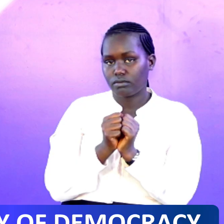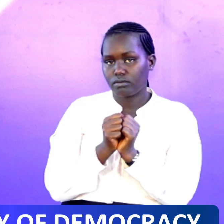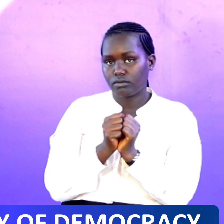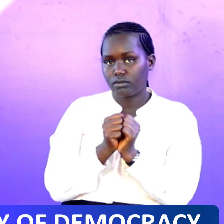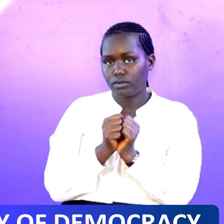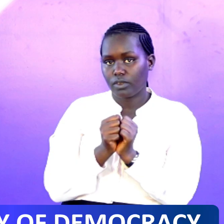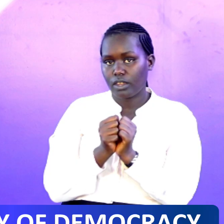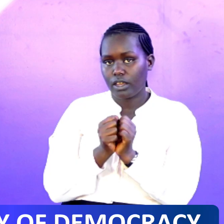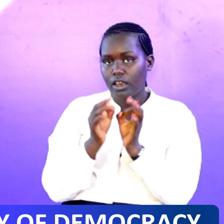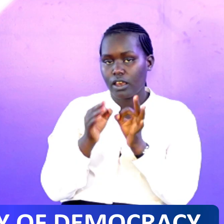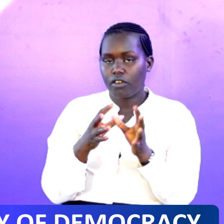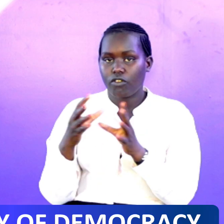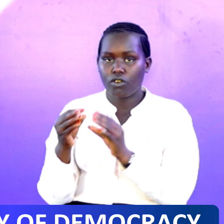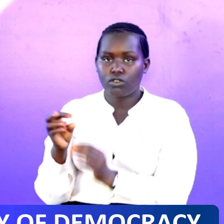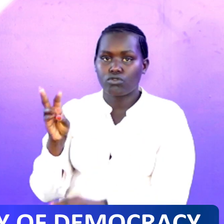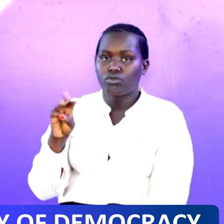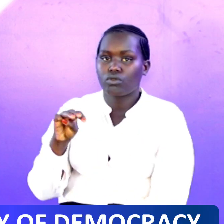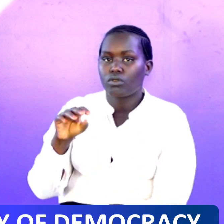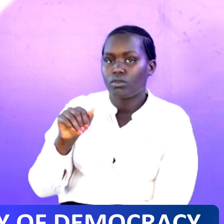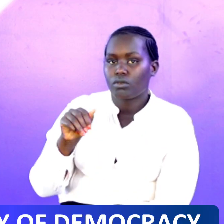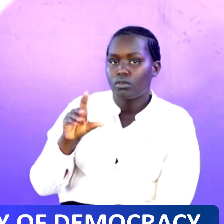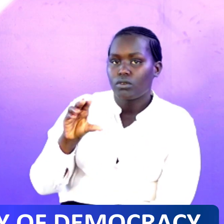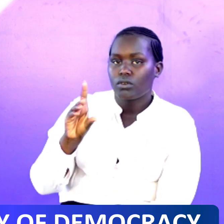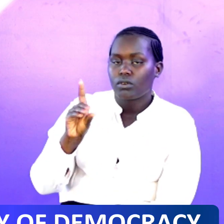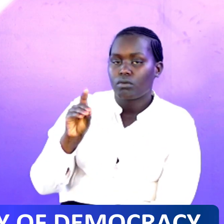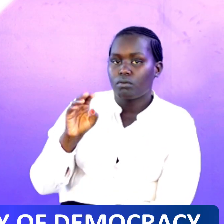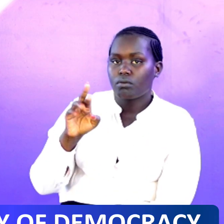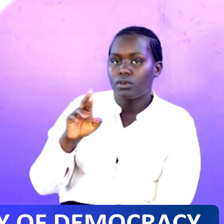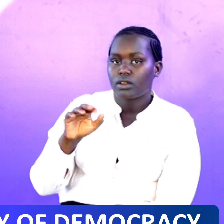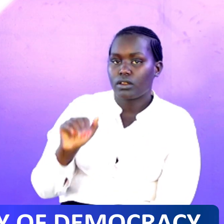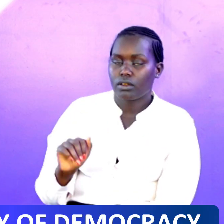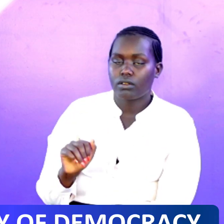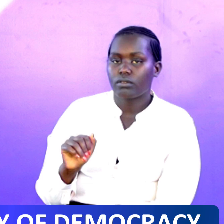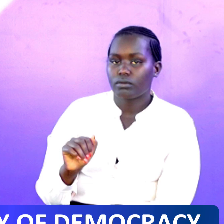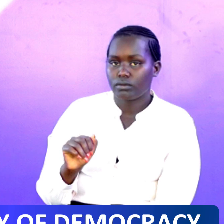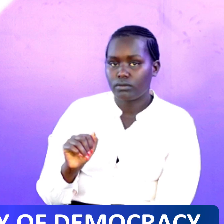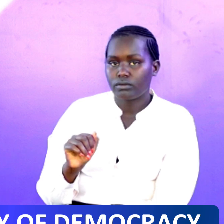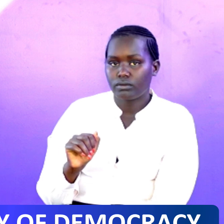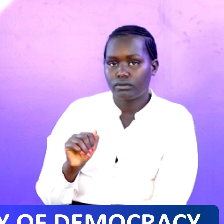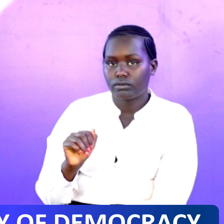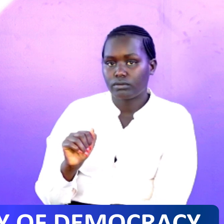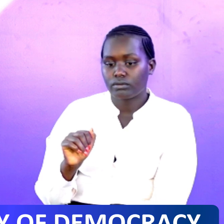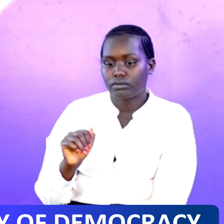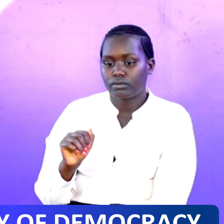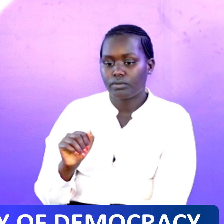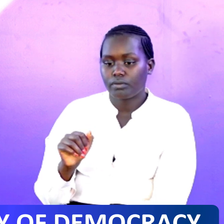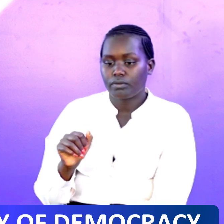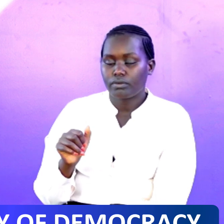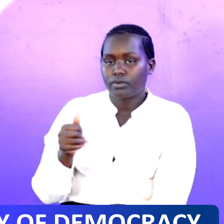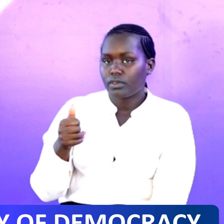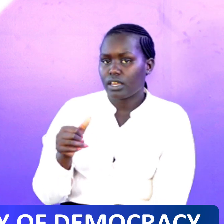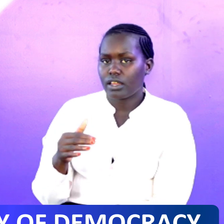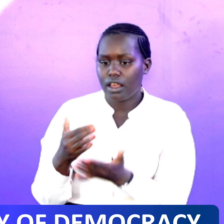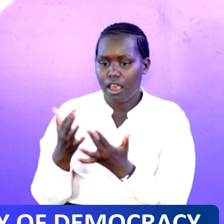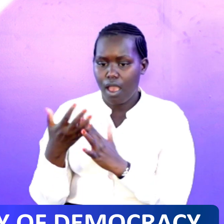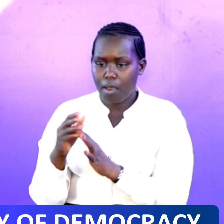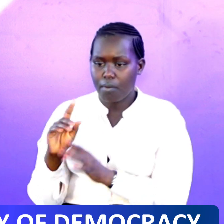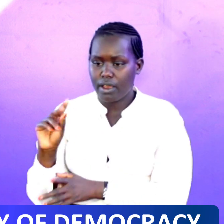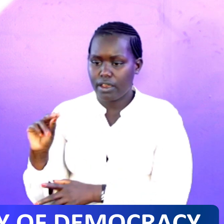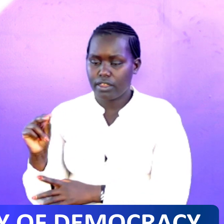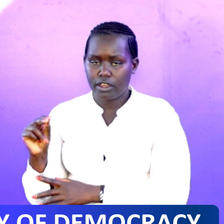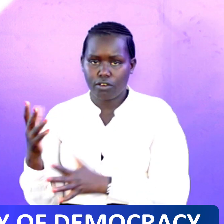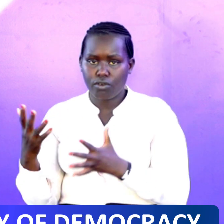But if you go to Madeira, jigas are still eating them, isn't it? So is there a bank account for the Kikuyus where Kenyatta